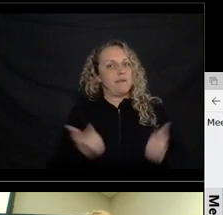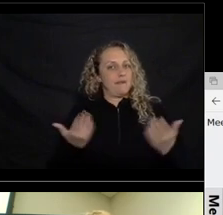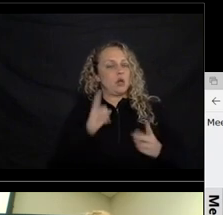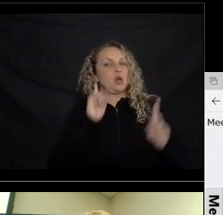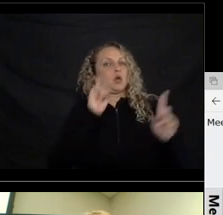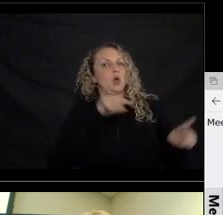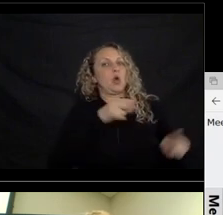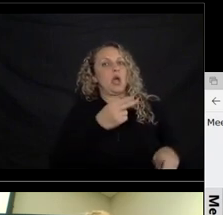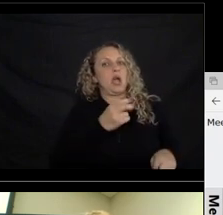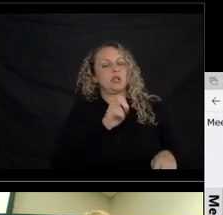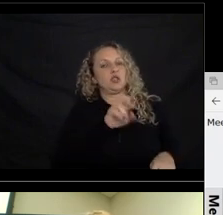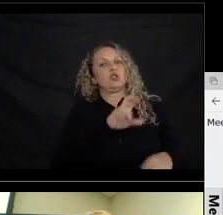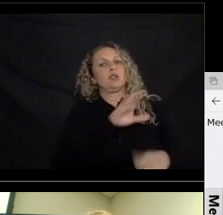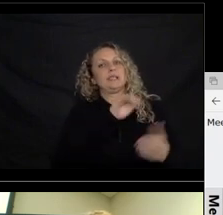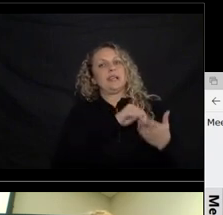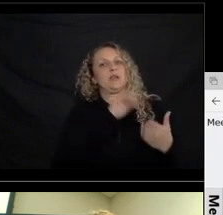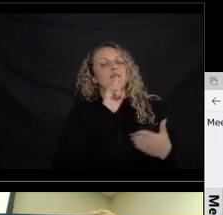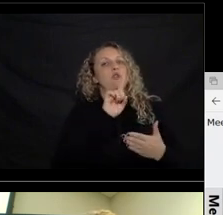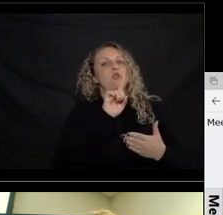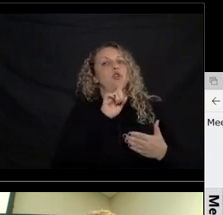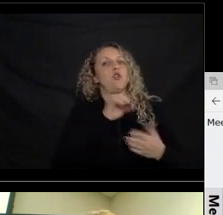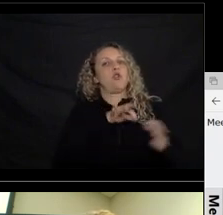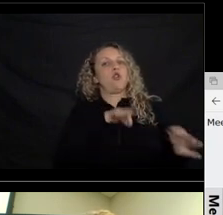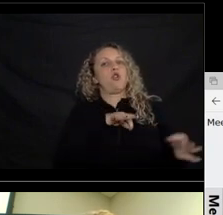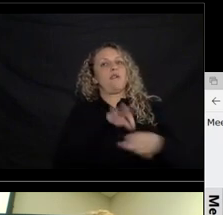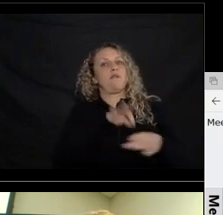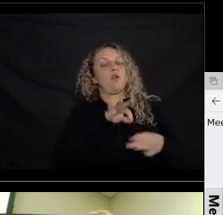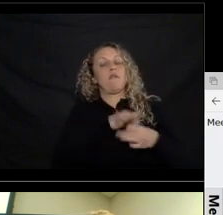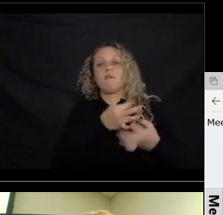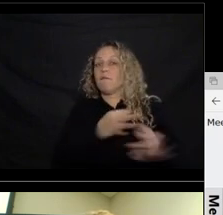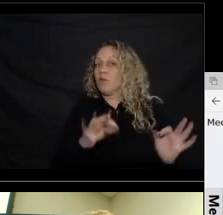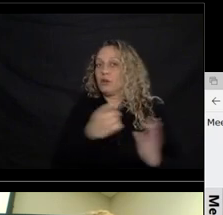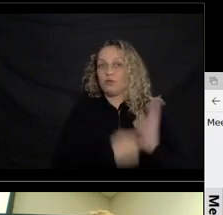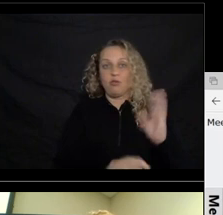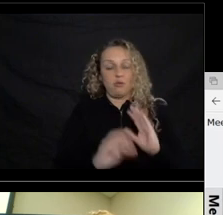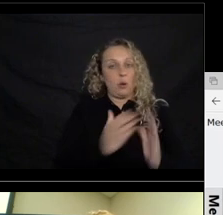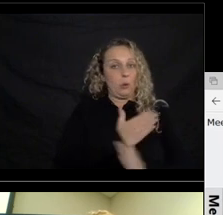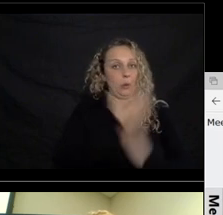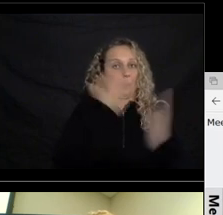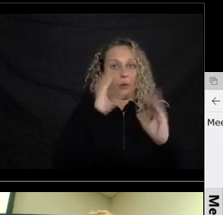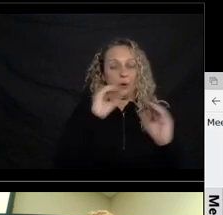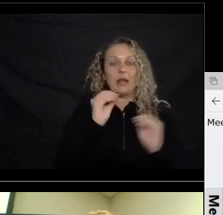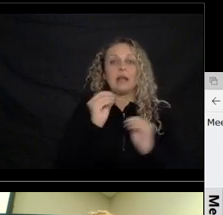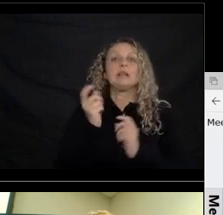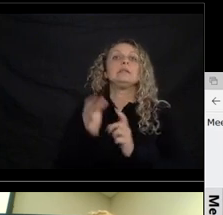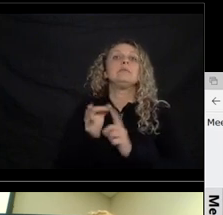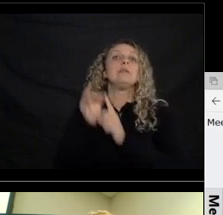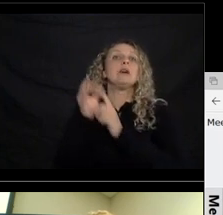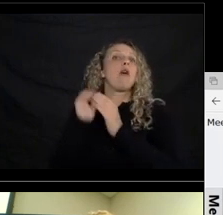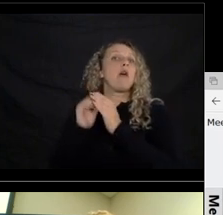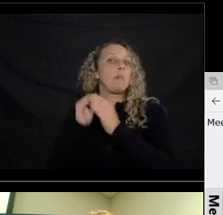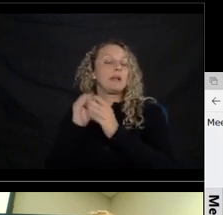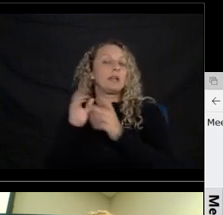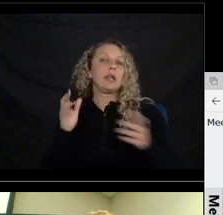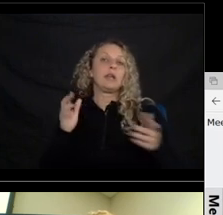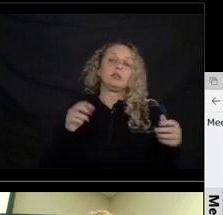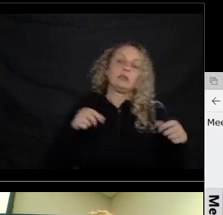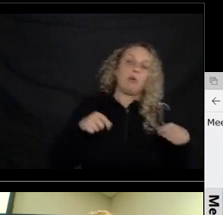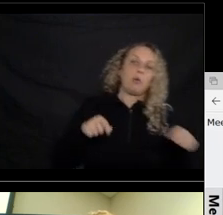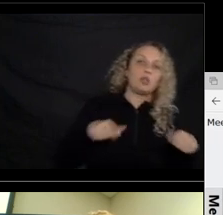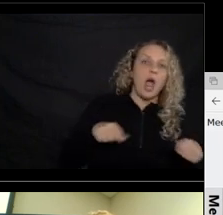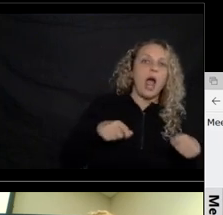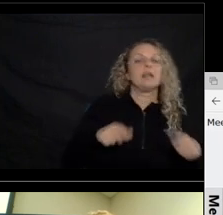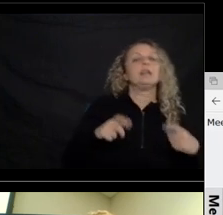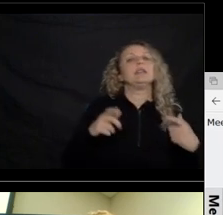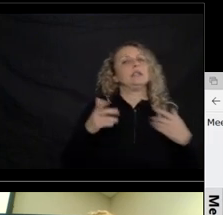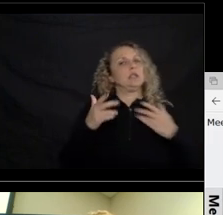the Hester Center for early voting, free of charge, special accommodation for those who may need it, wheelchair access, and